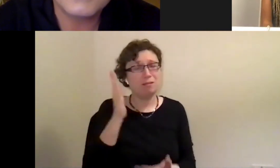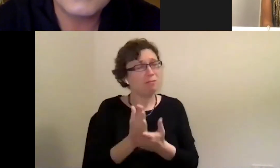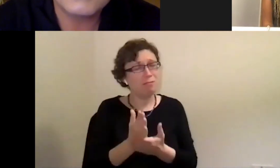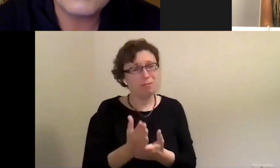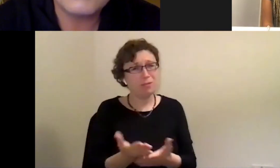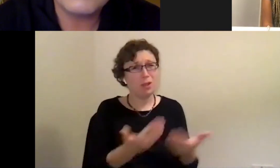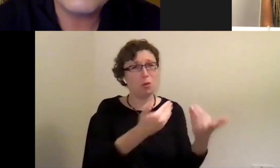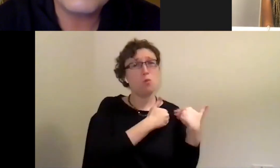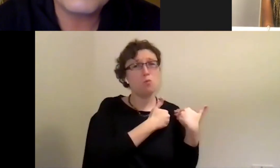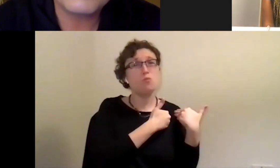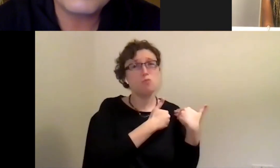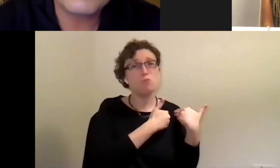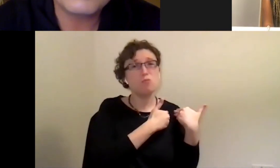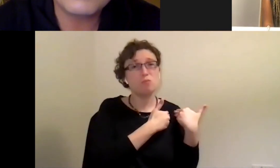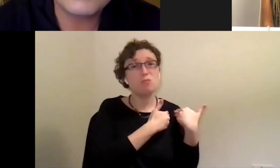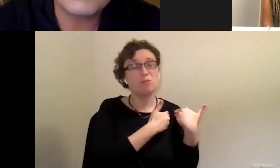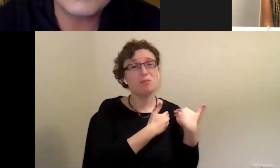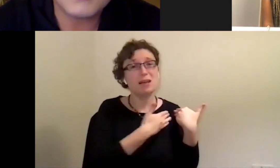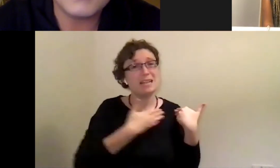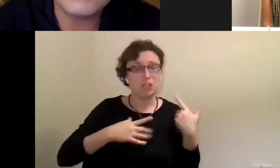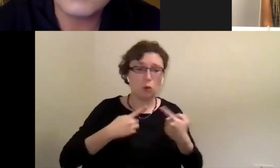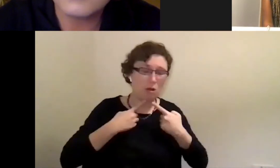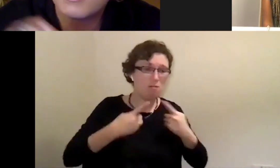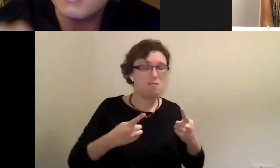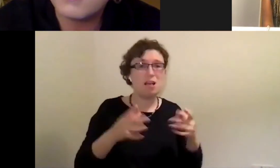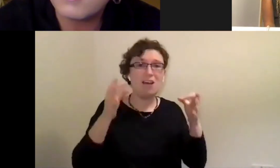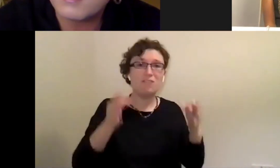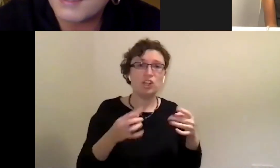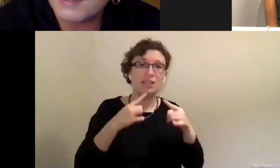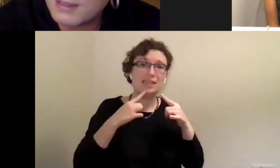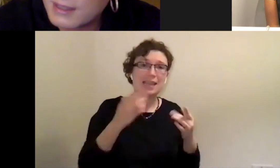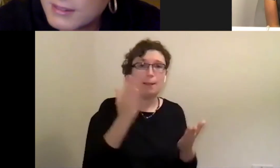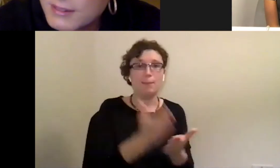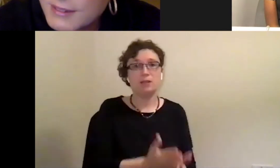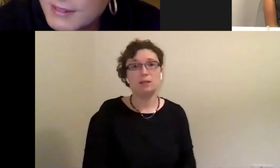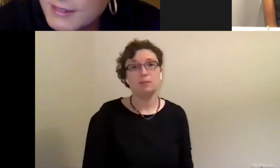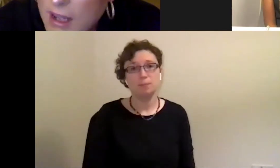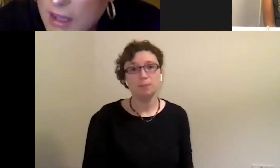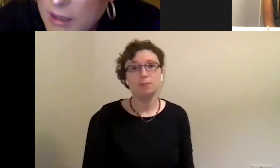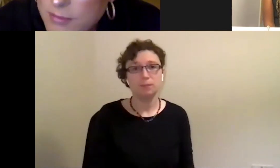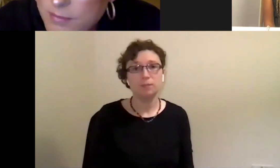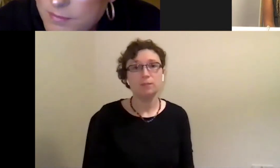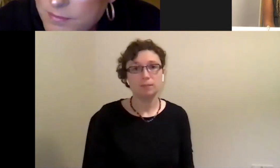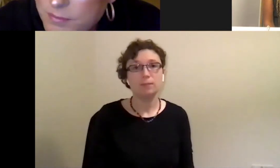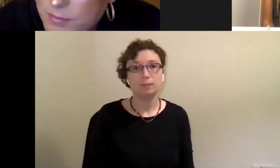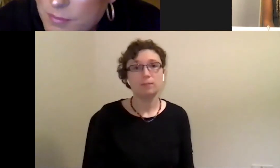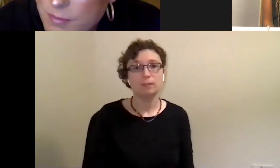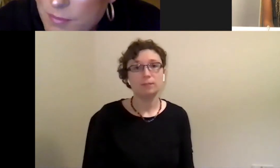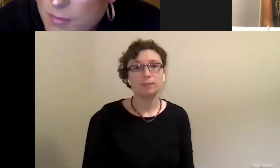needs to take a stand. Yeah, absolutely.